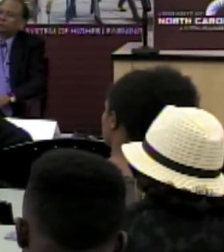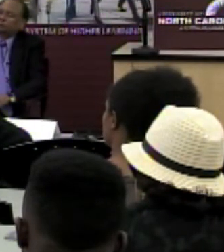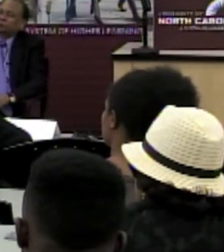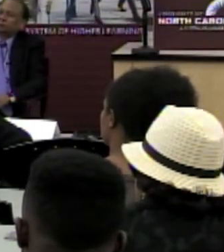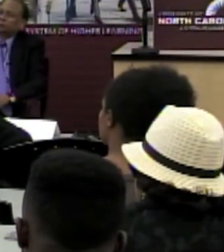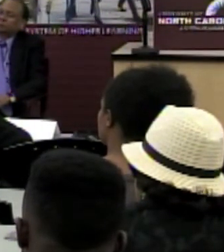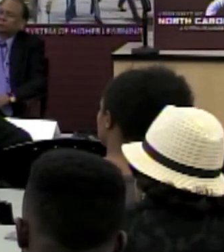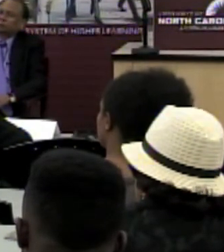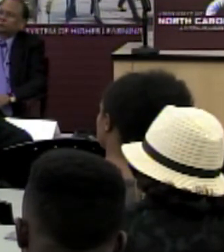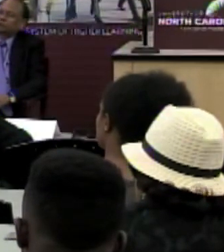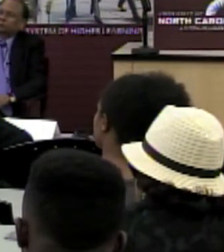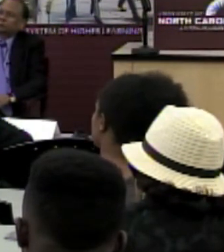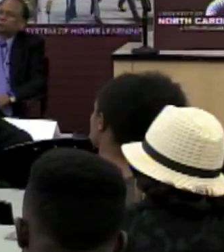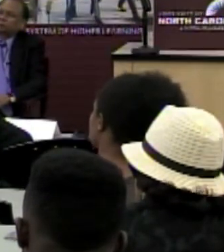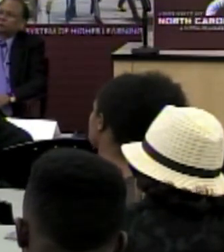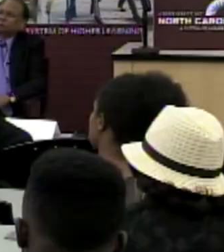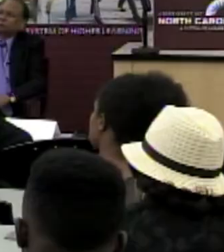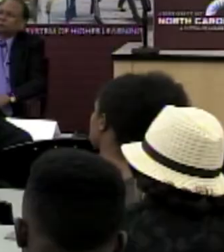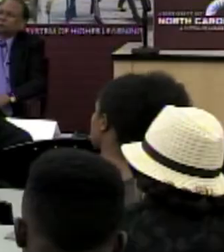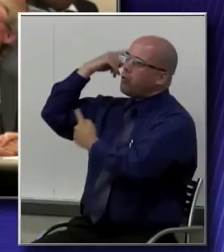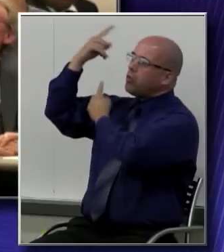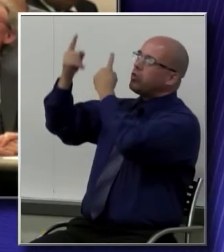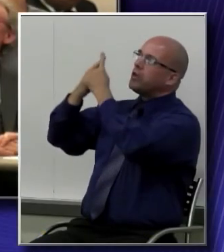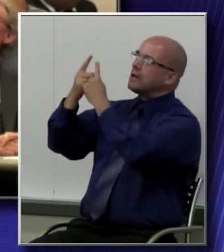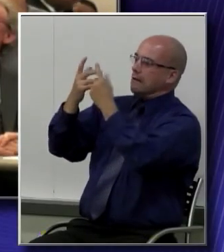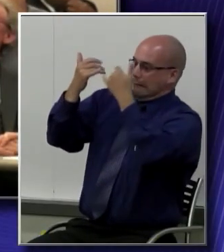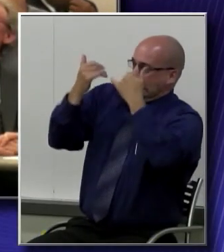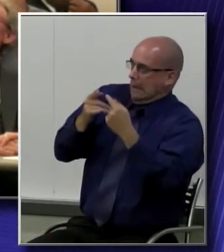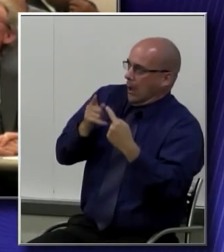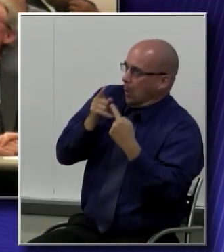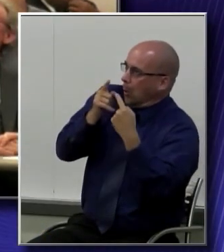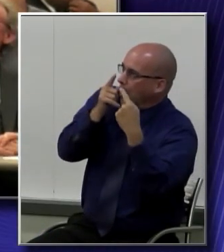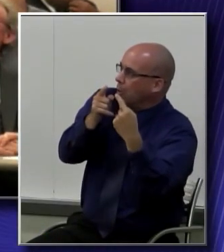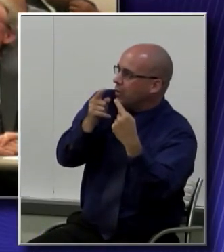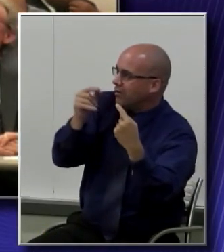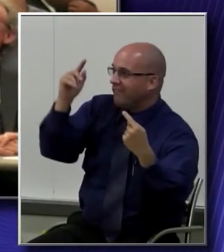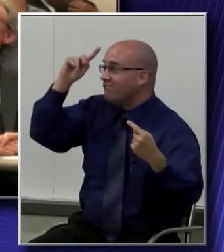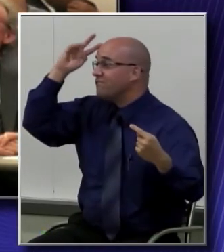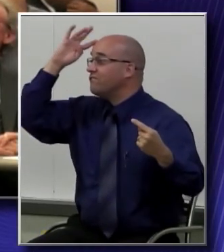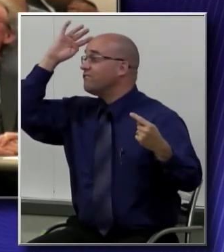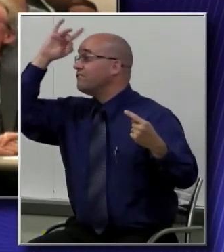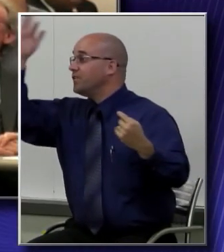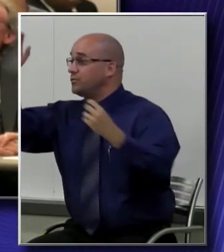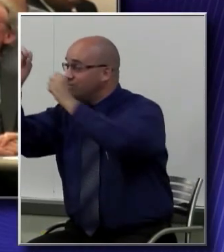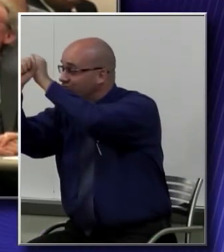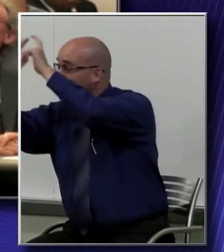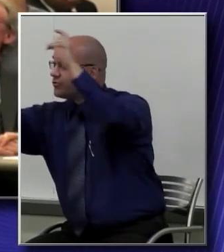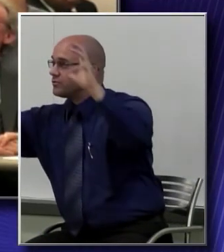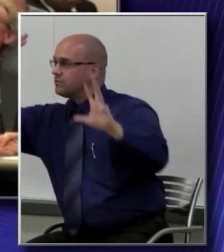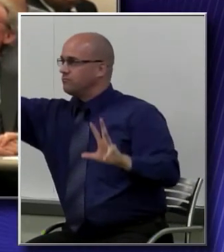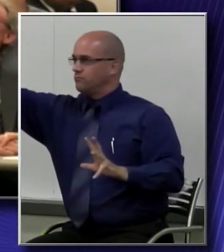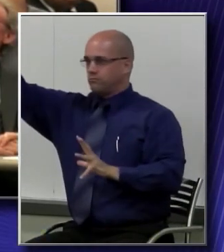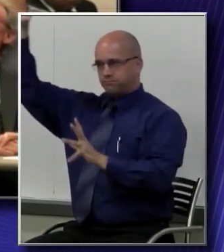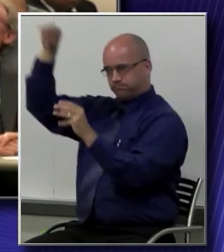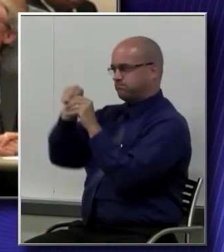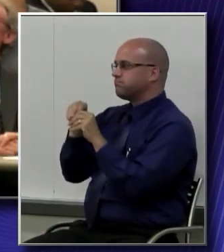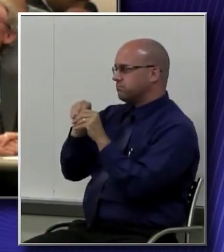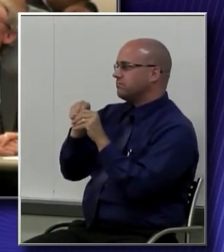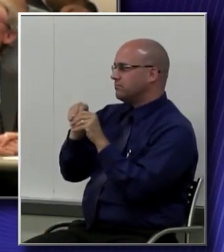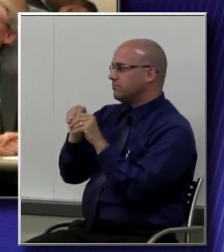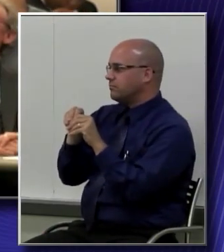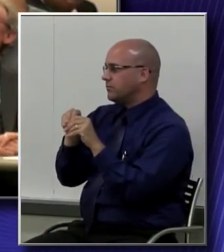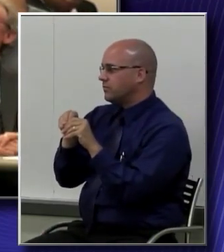past reflection, present priorities, and future projections. I'll